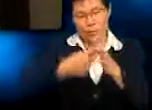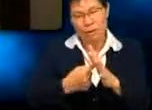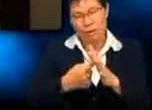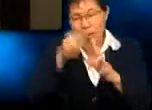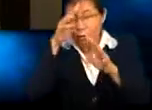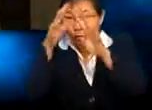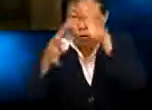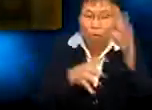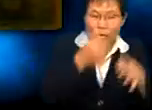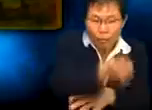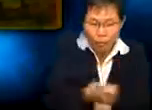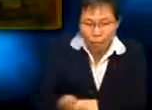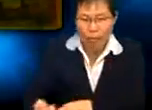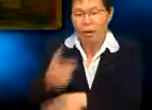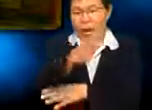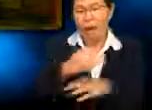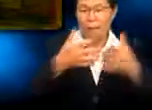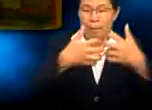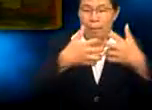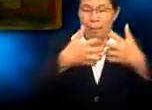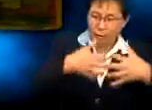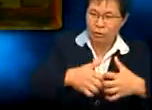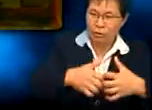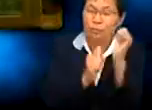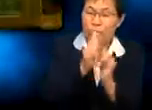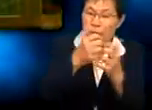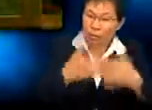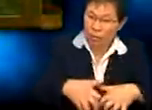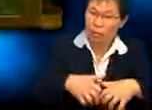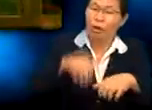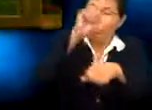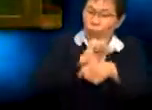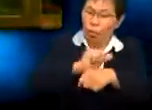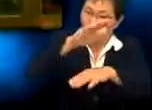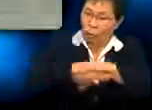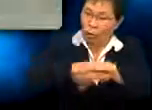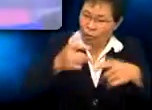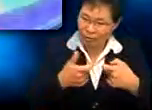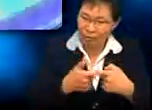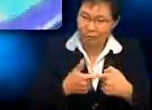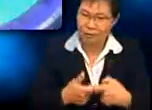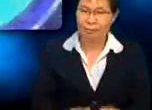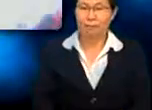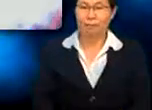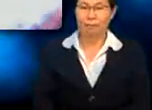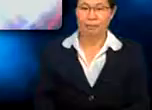to invent appliances and machines that worked on electricity.